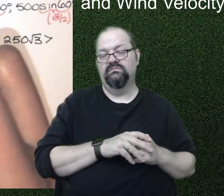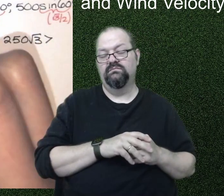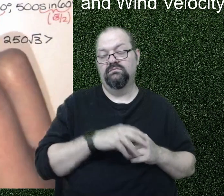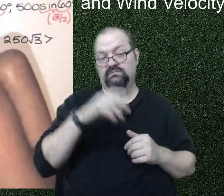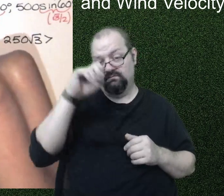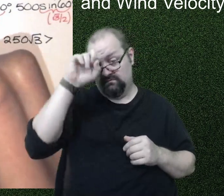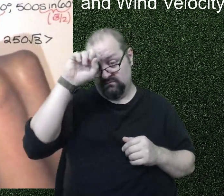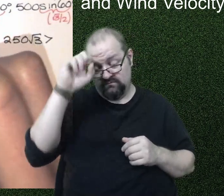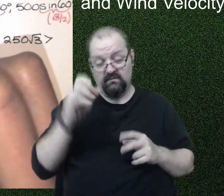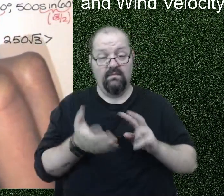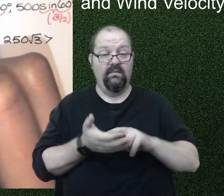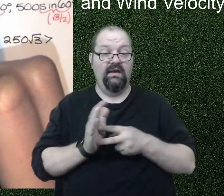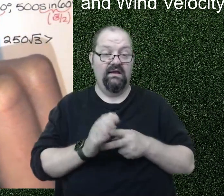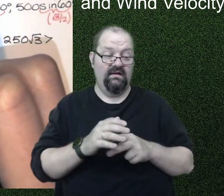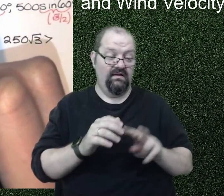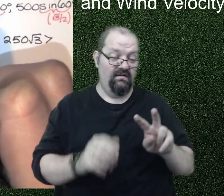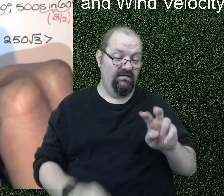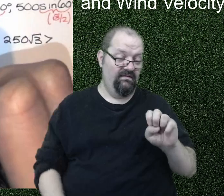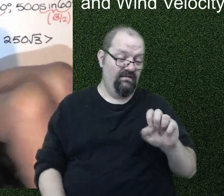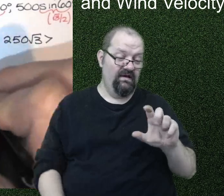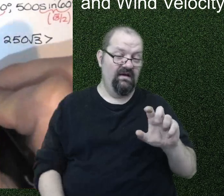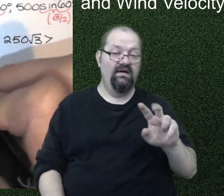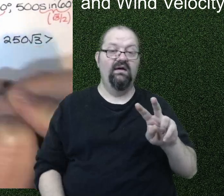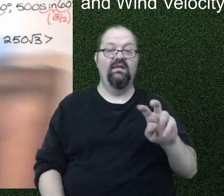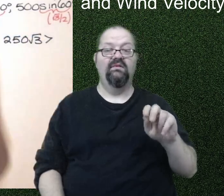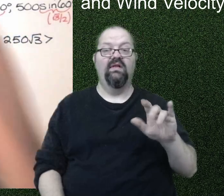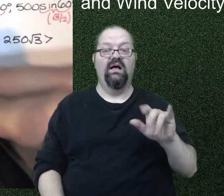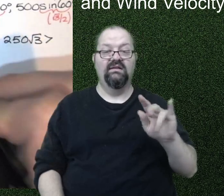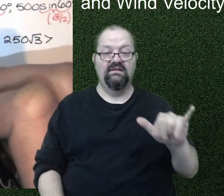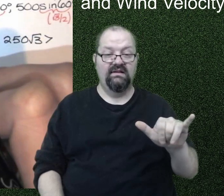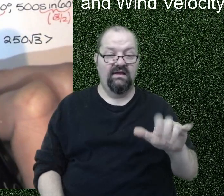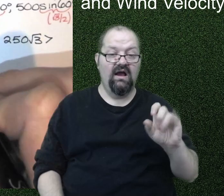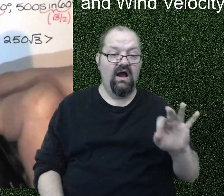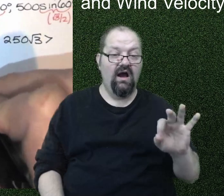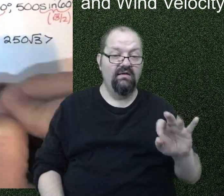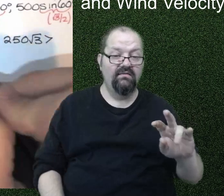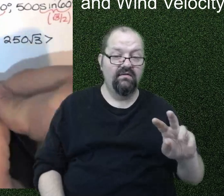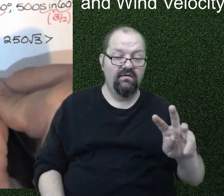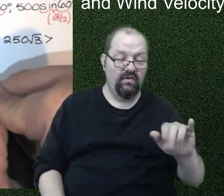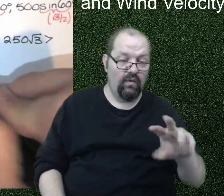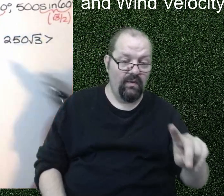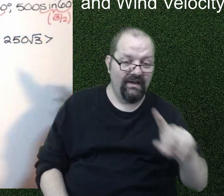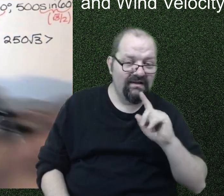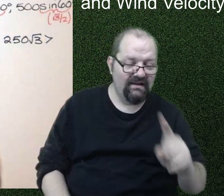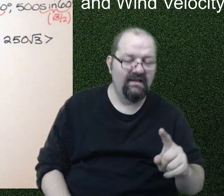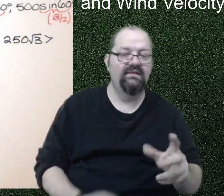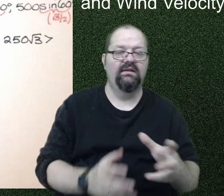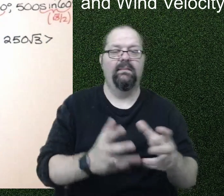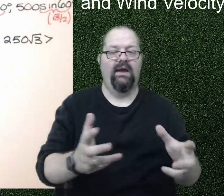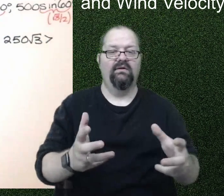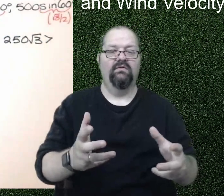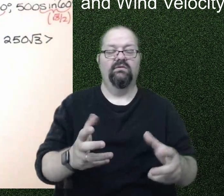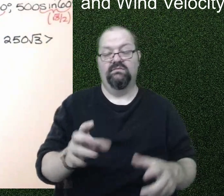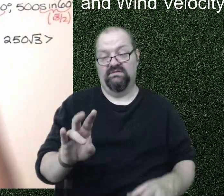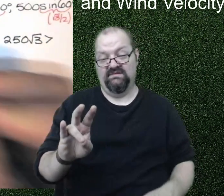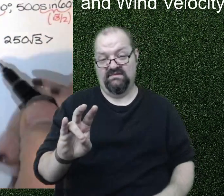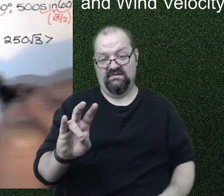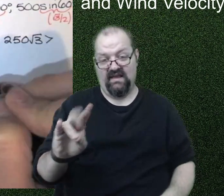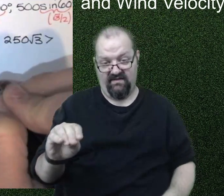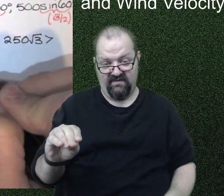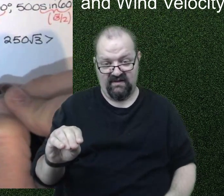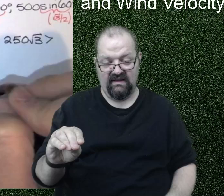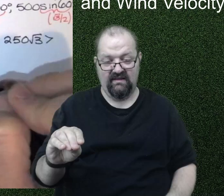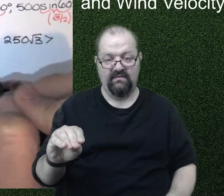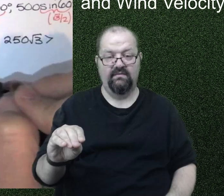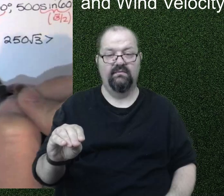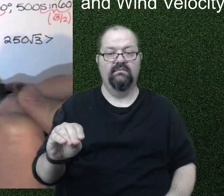So the velocity of the wind is the magnitude, which is 70, times the cosine of